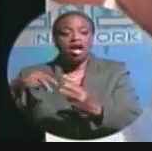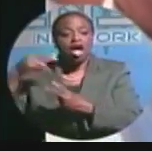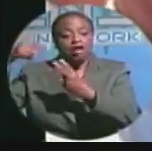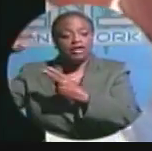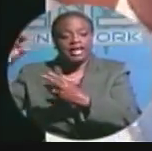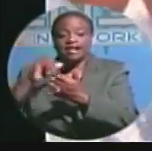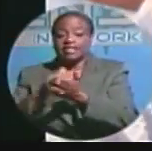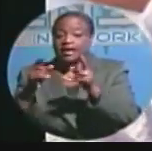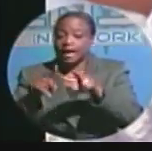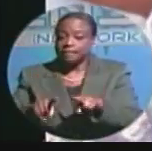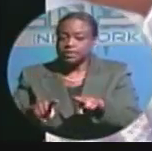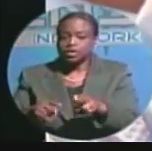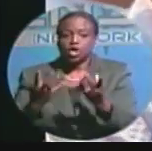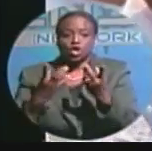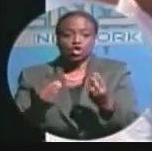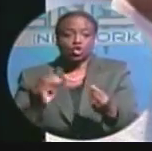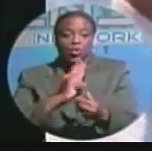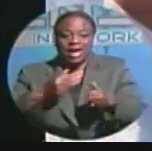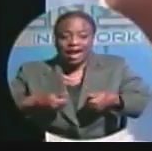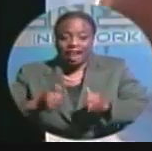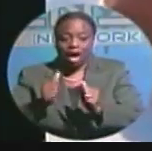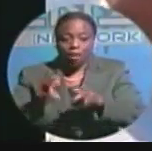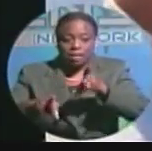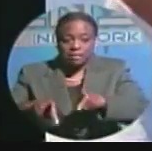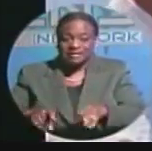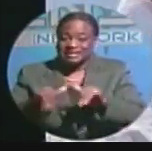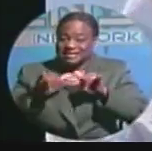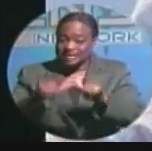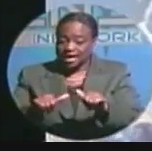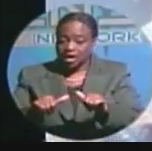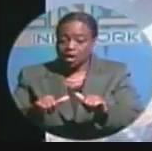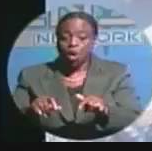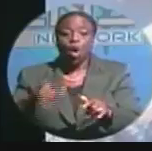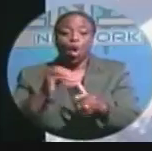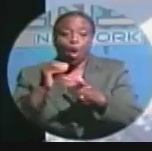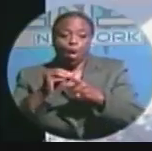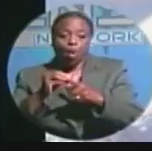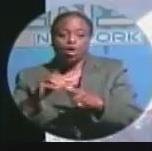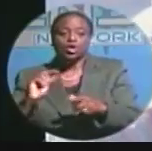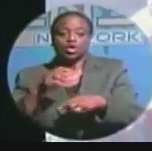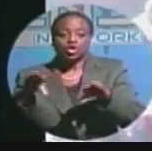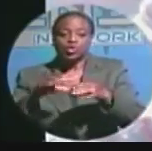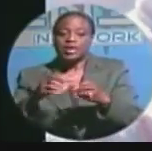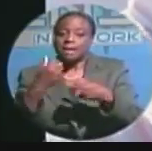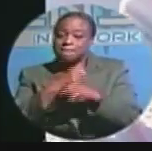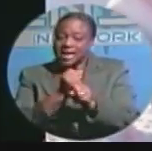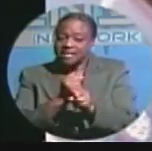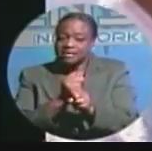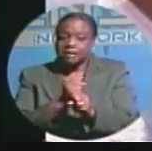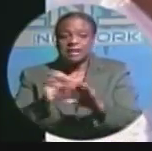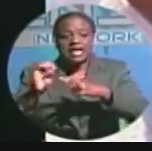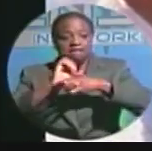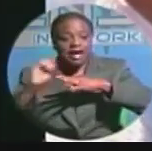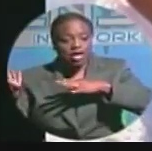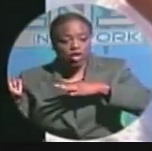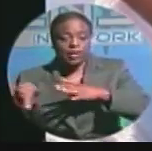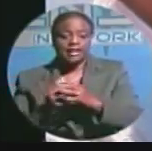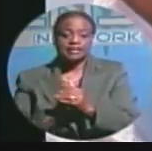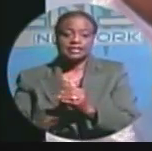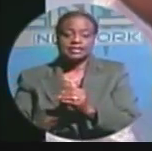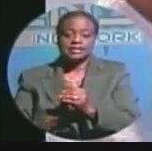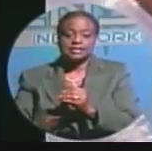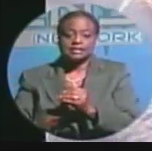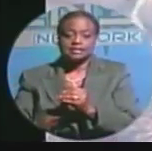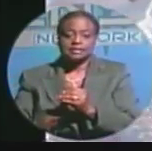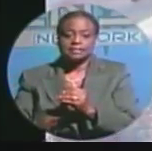do we allow people to stay in? Do we amend the law to make mandatory evacuations? The order of the day.